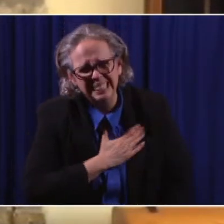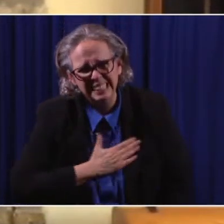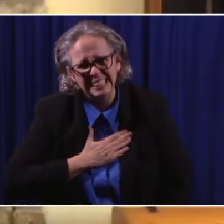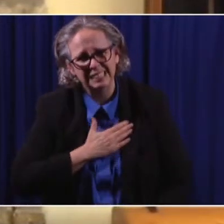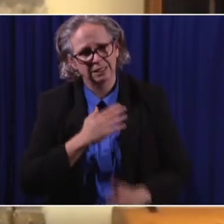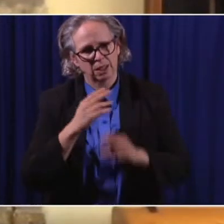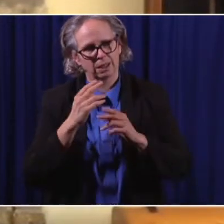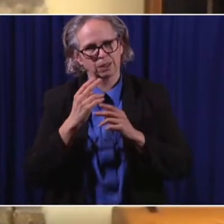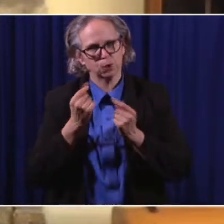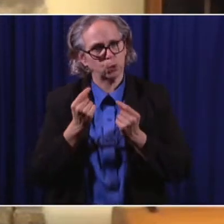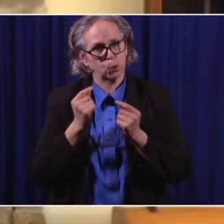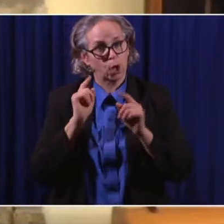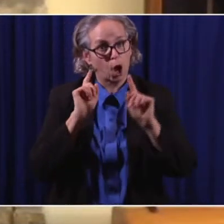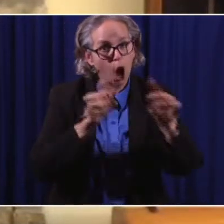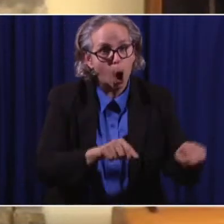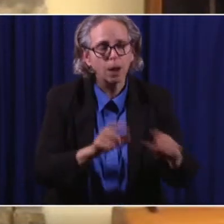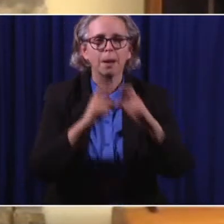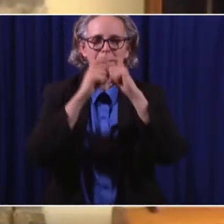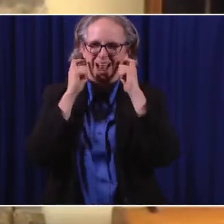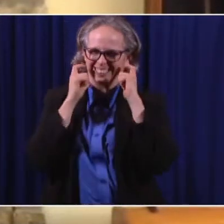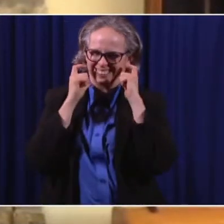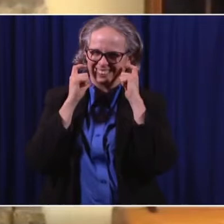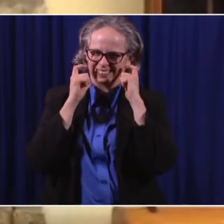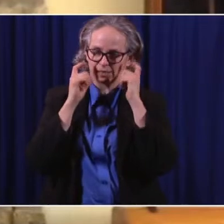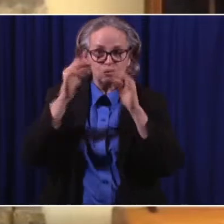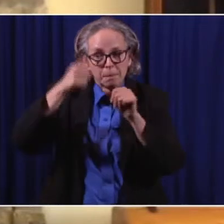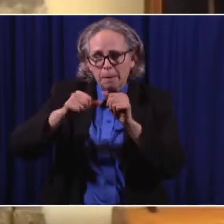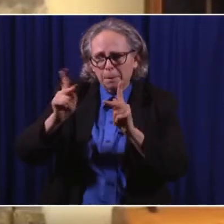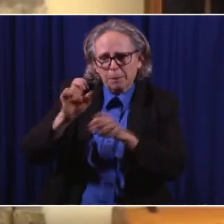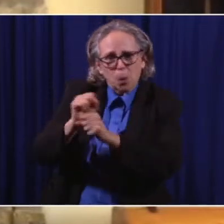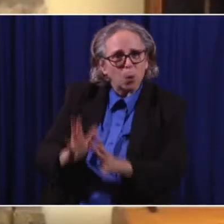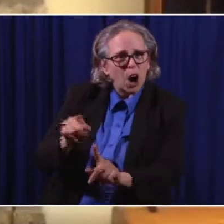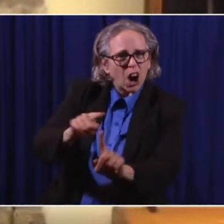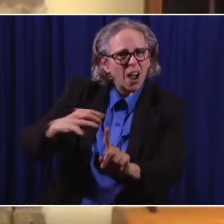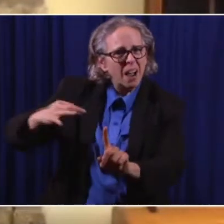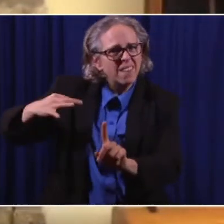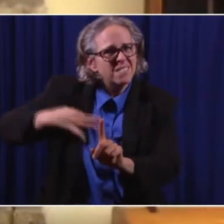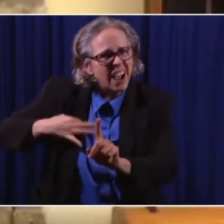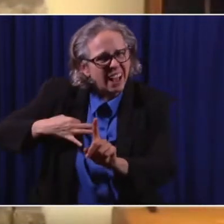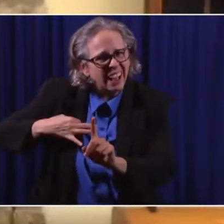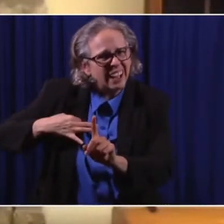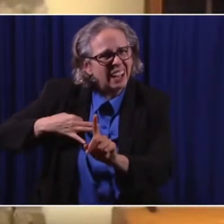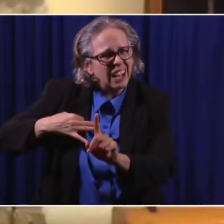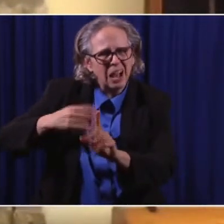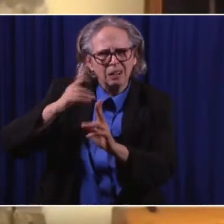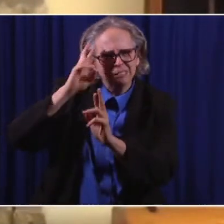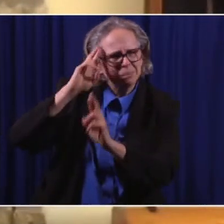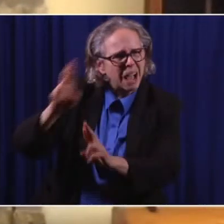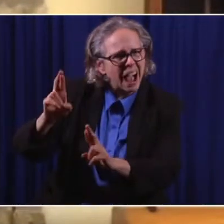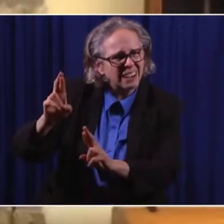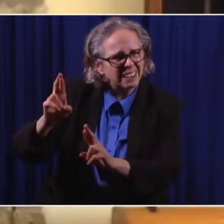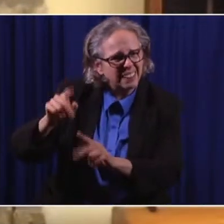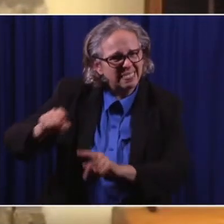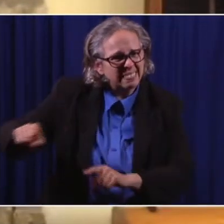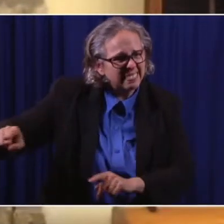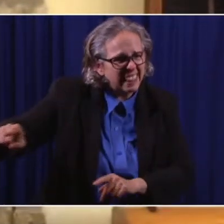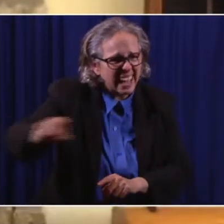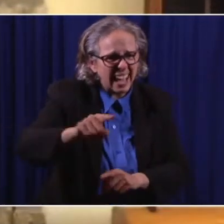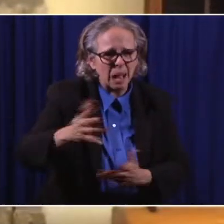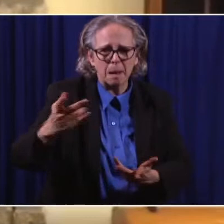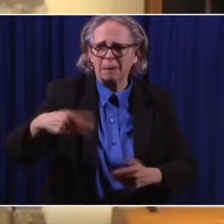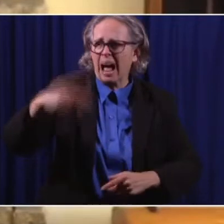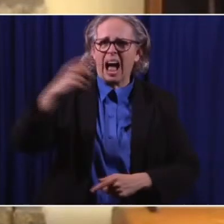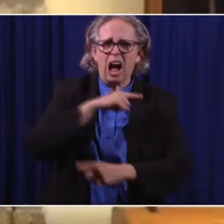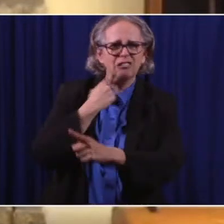workers there. We owe it to the people who are there. And undoubtedly, there will be some poll workers who have a medical problem, some poll workers